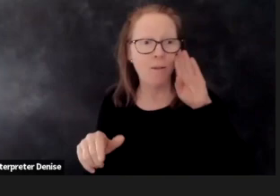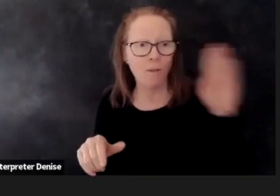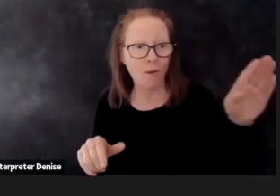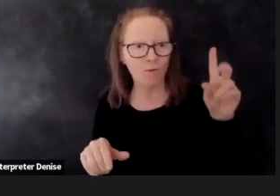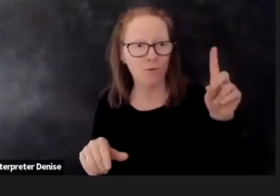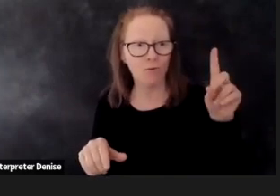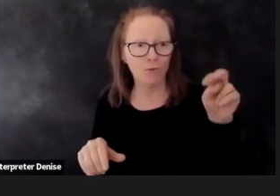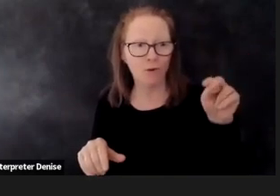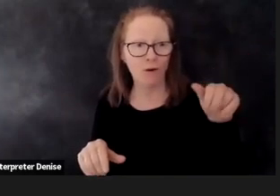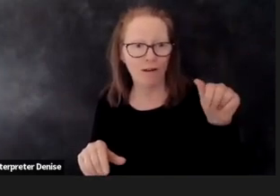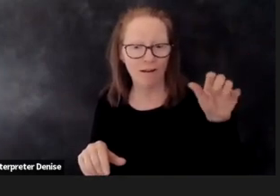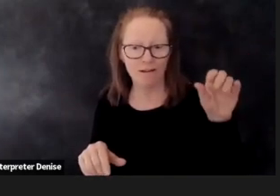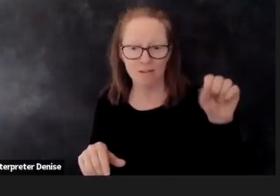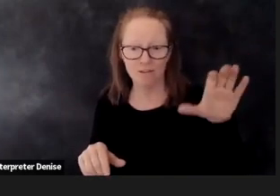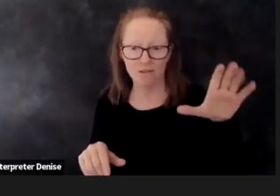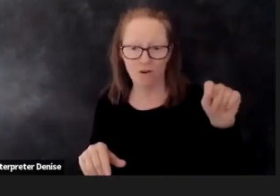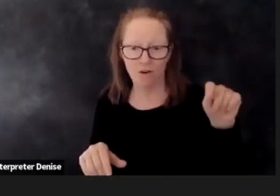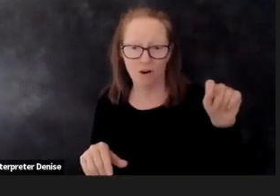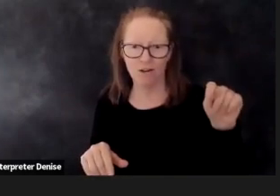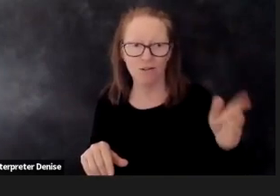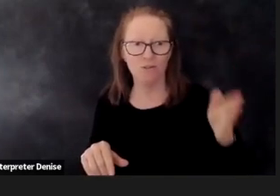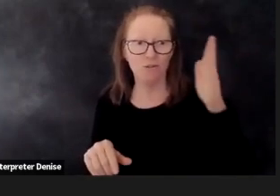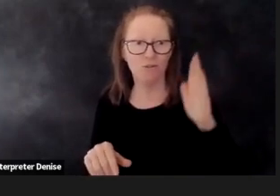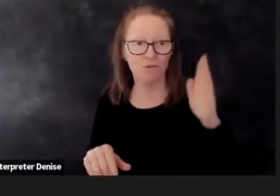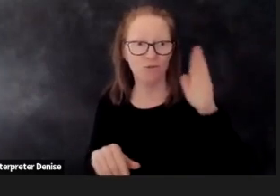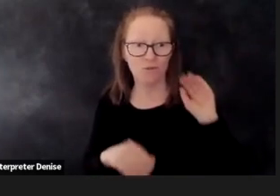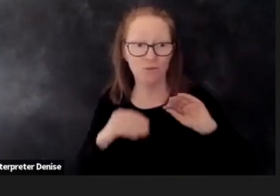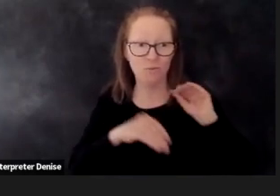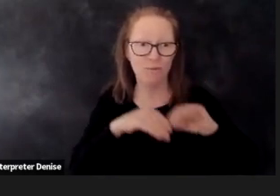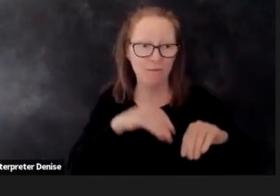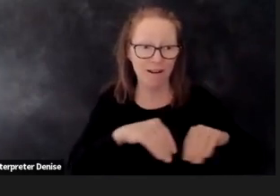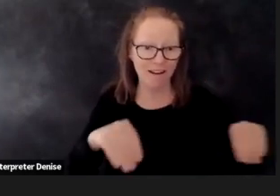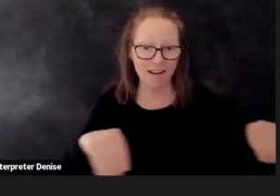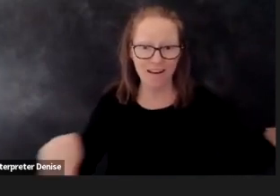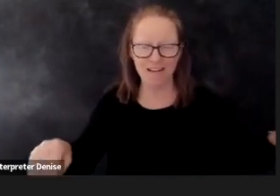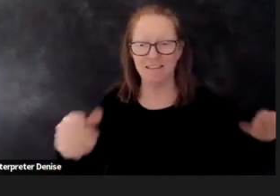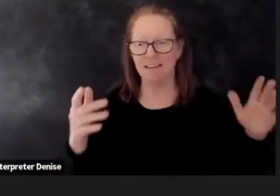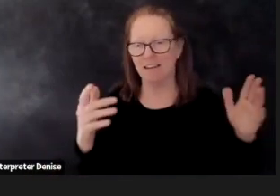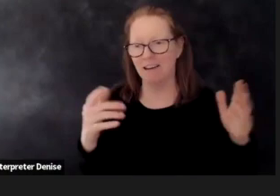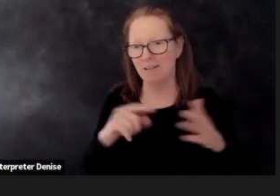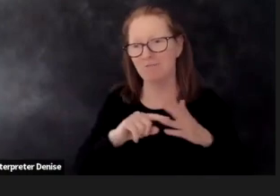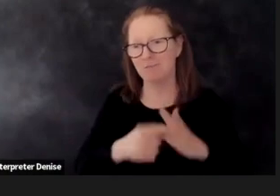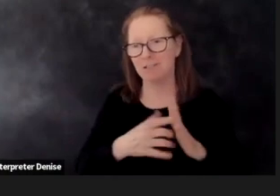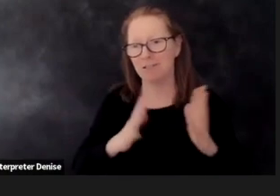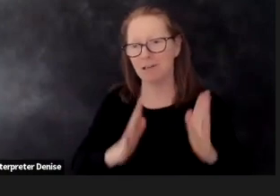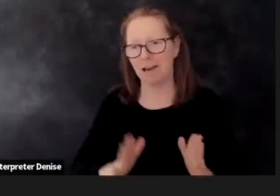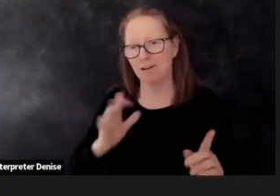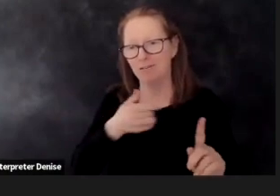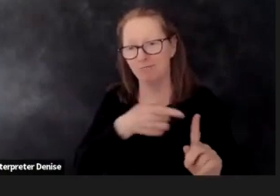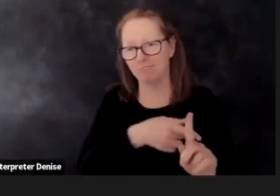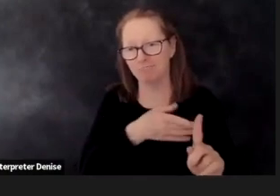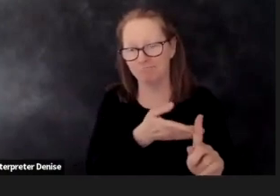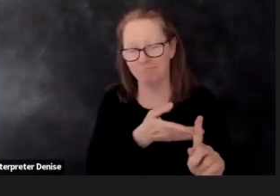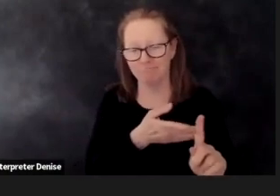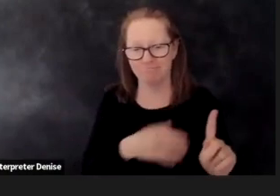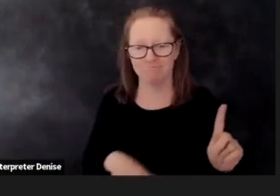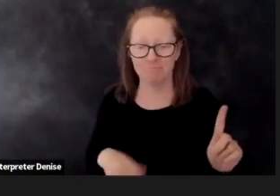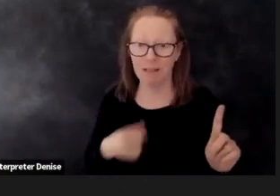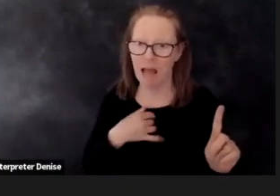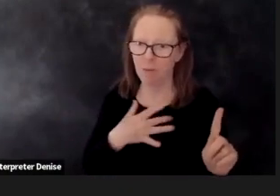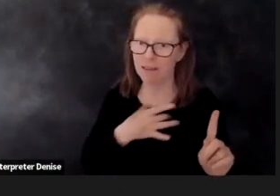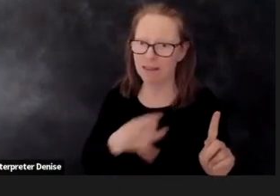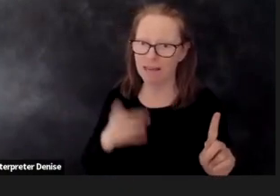in the days when we used to do planting. So I'm just going to go into the things that I like to see there. One, I would like for us to have a